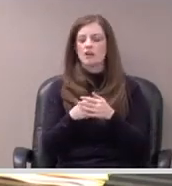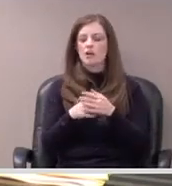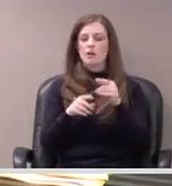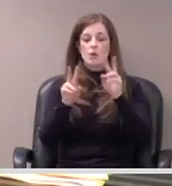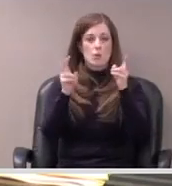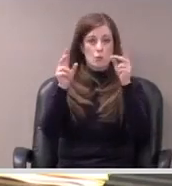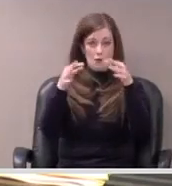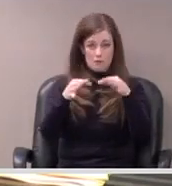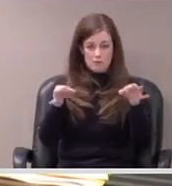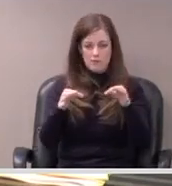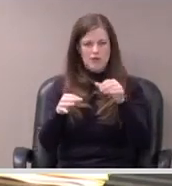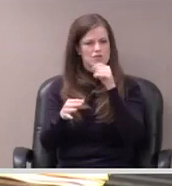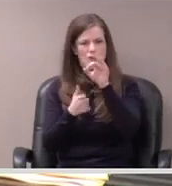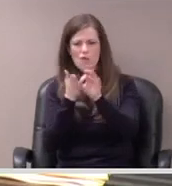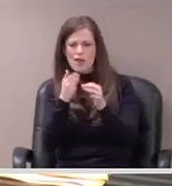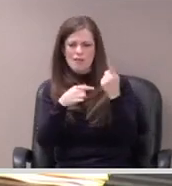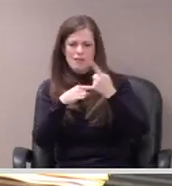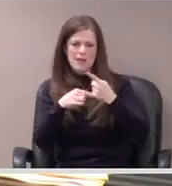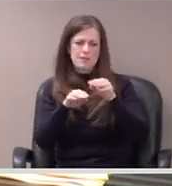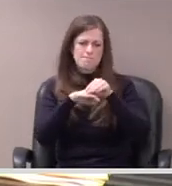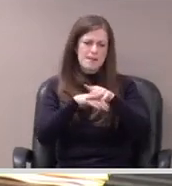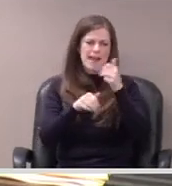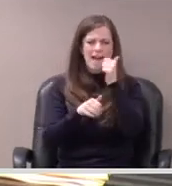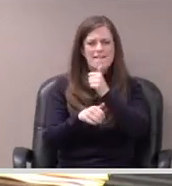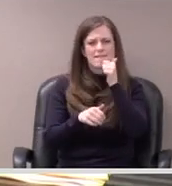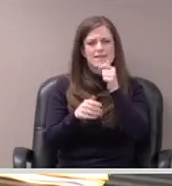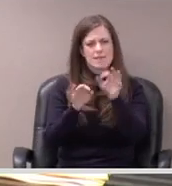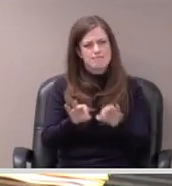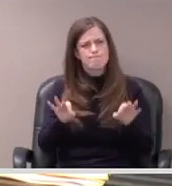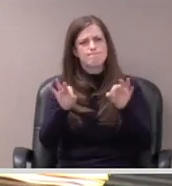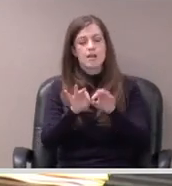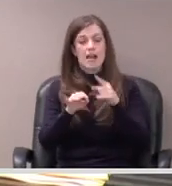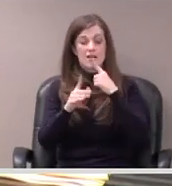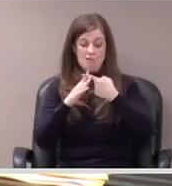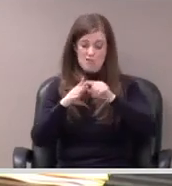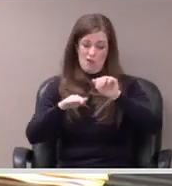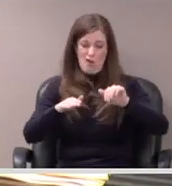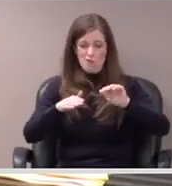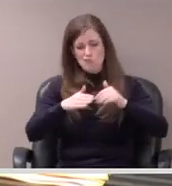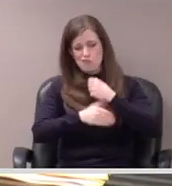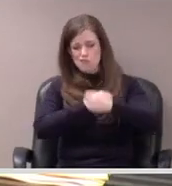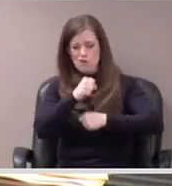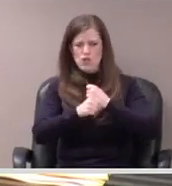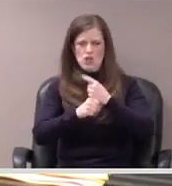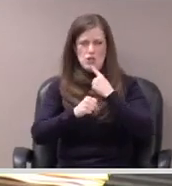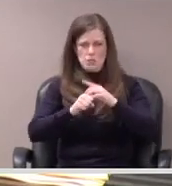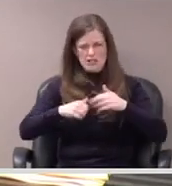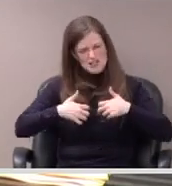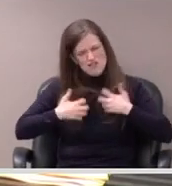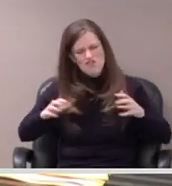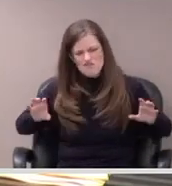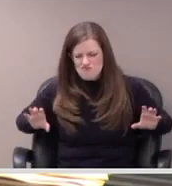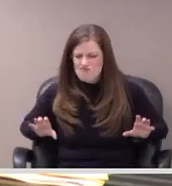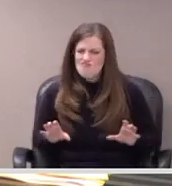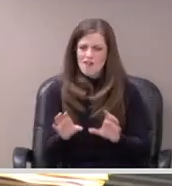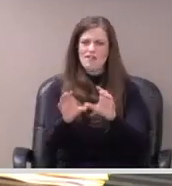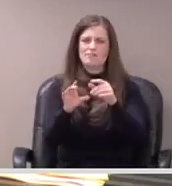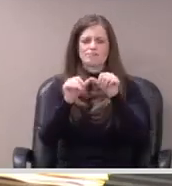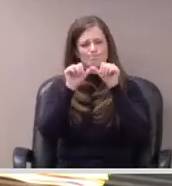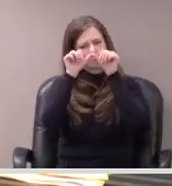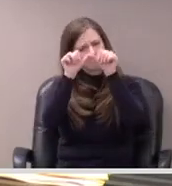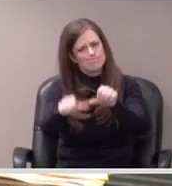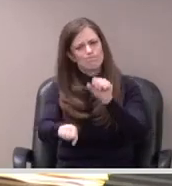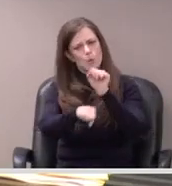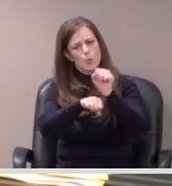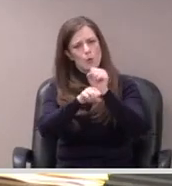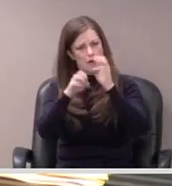the days, make every day count. As we embark on a new year, we must aggressively continue the work of